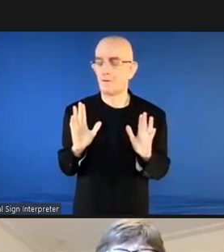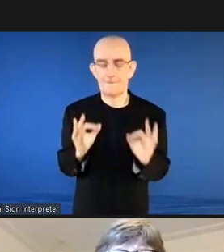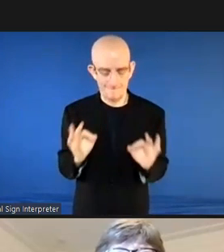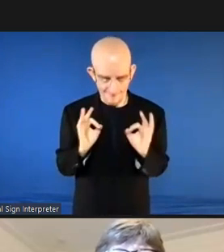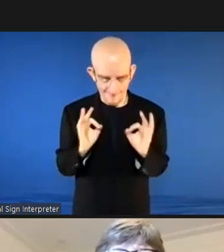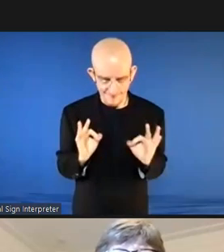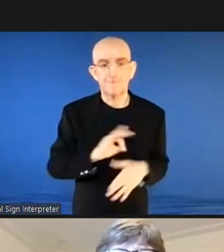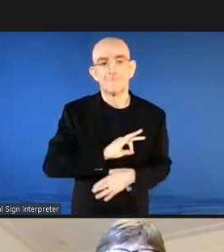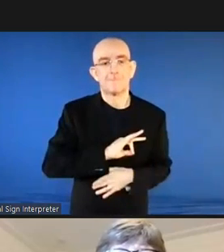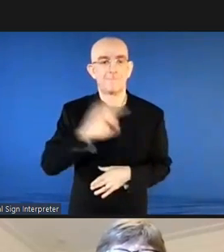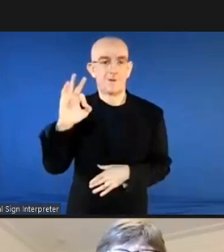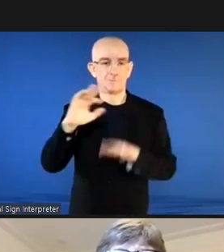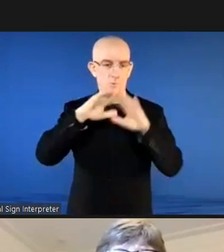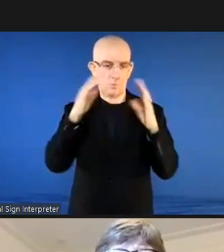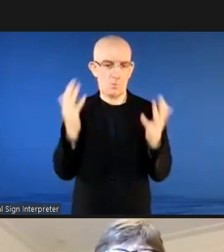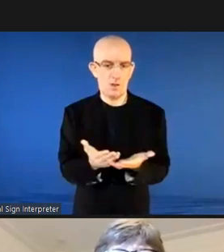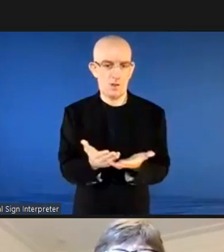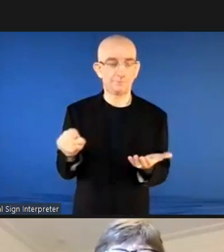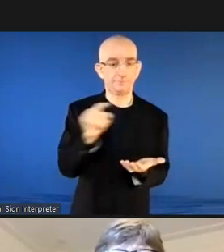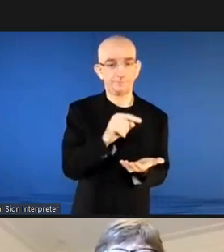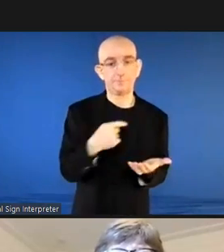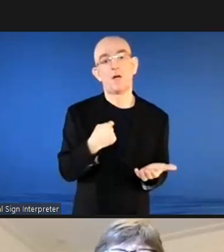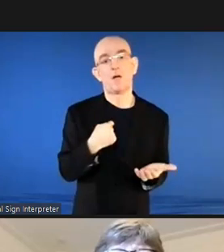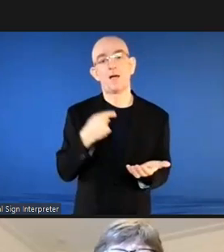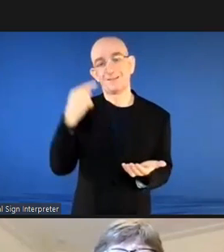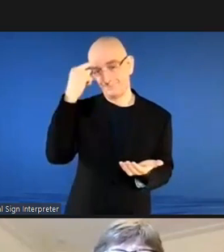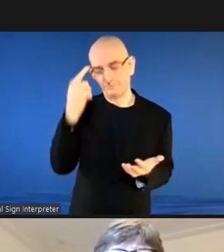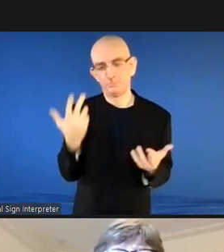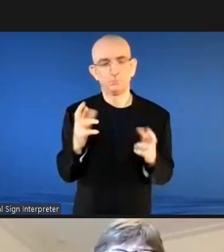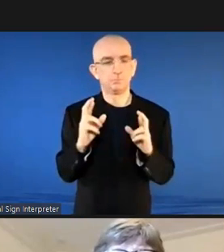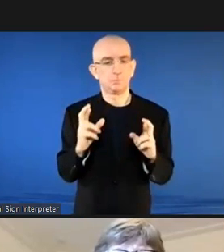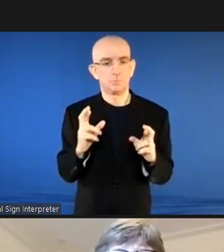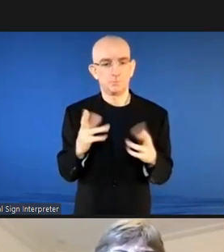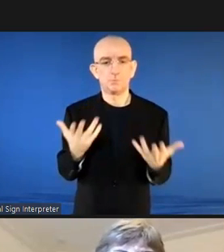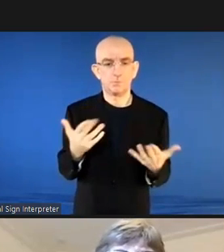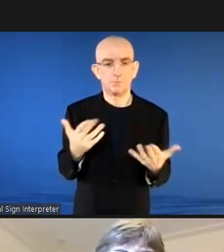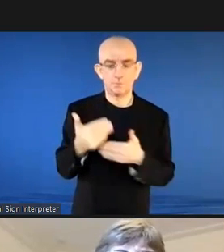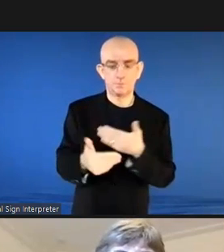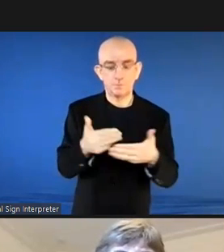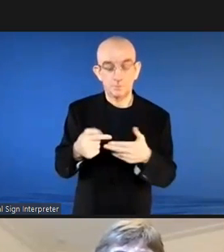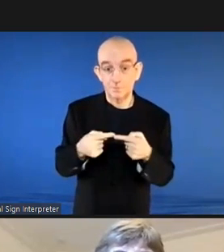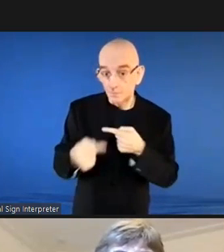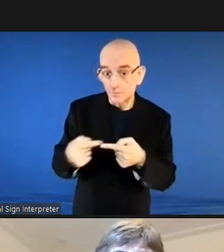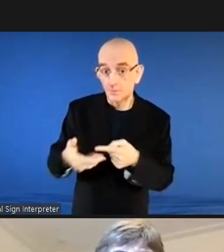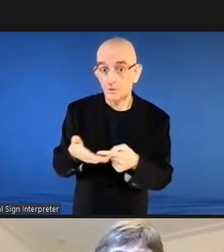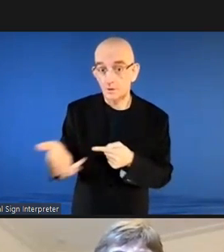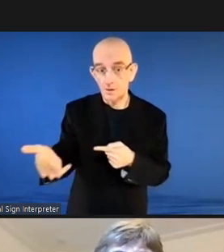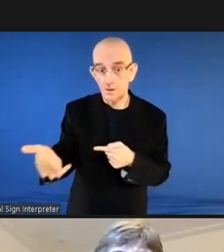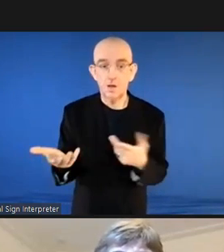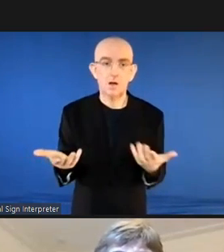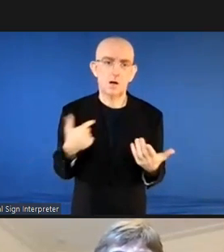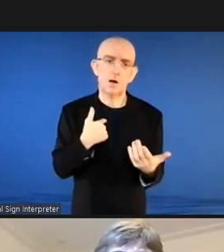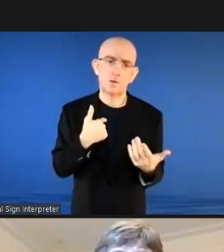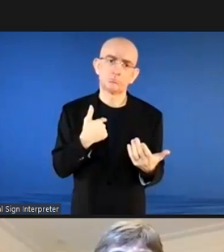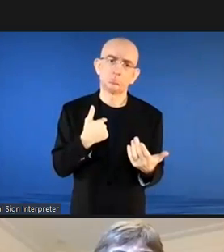that, and I'm sure it will. And we've heard from Penny about the focus of the work,